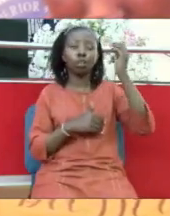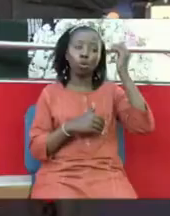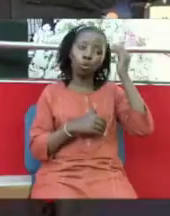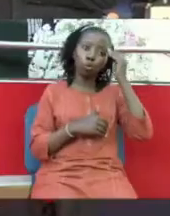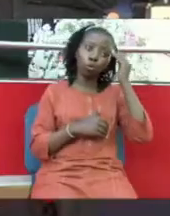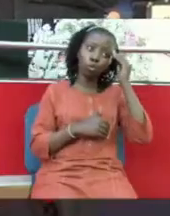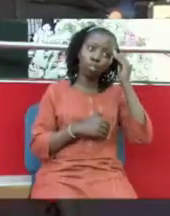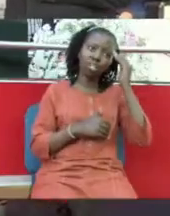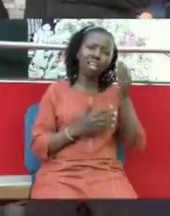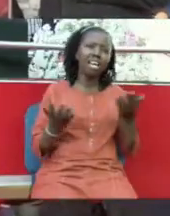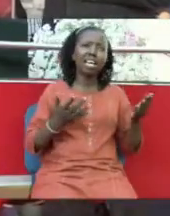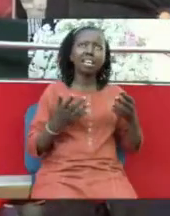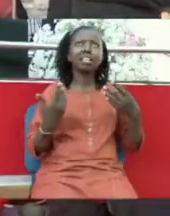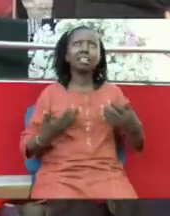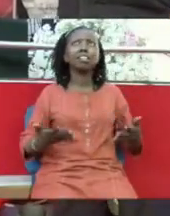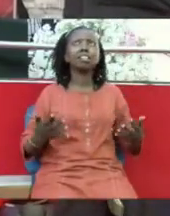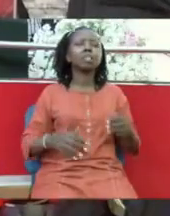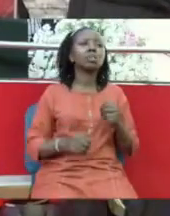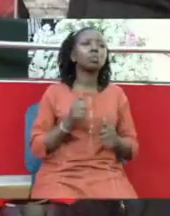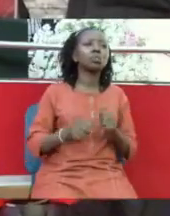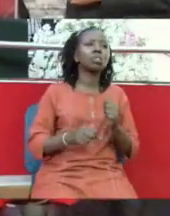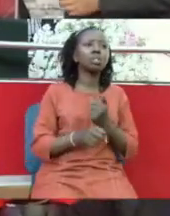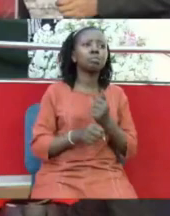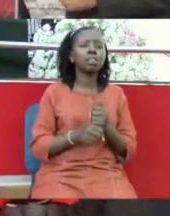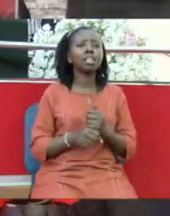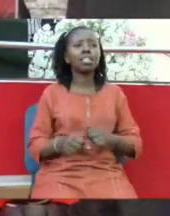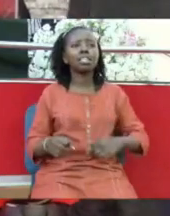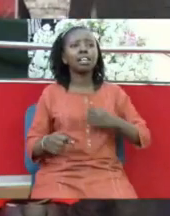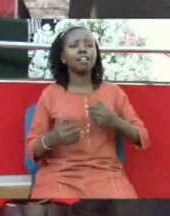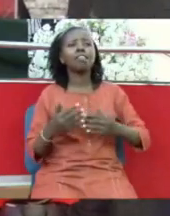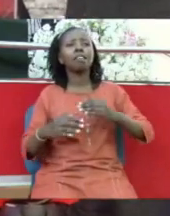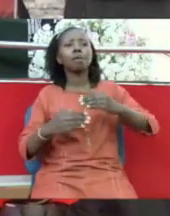Anything that raises itself contrary to the word of God.